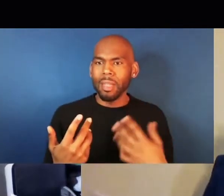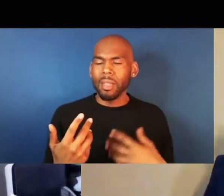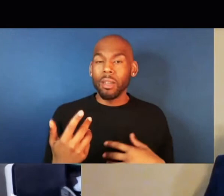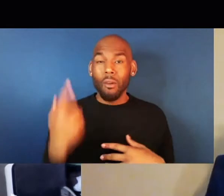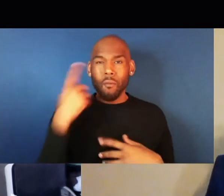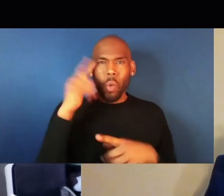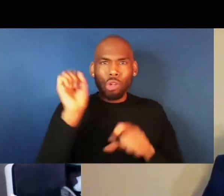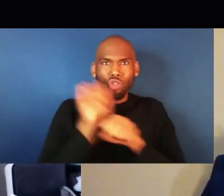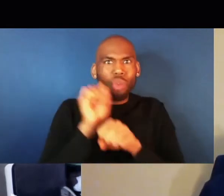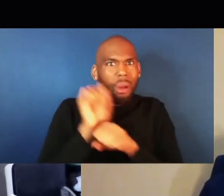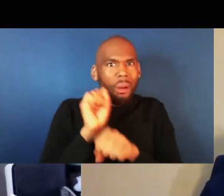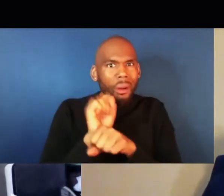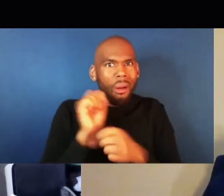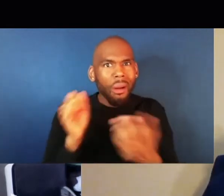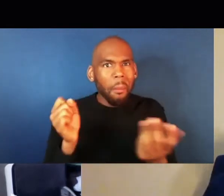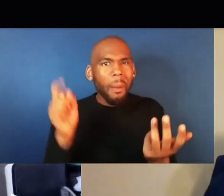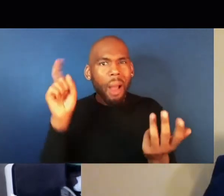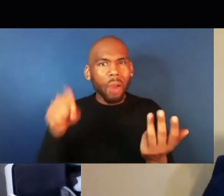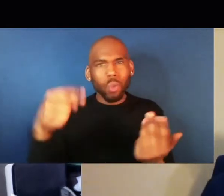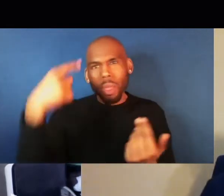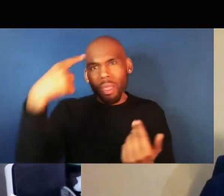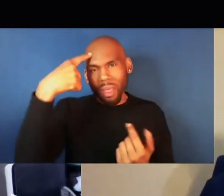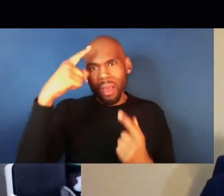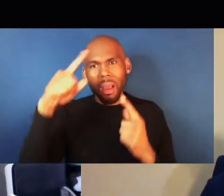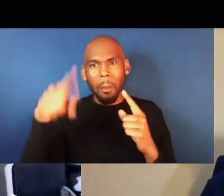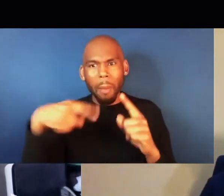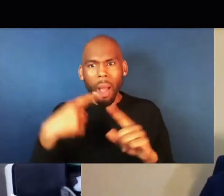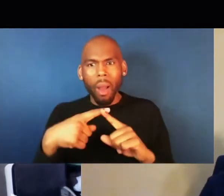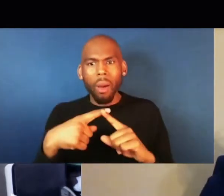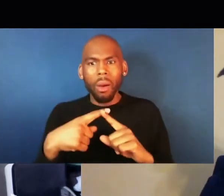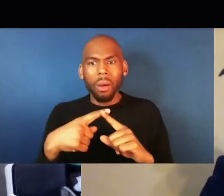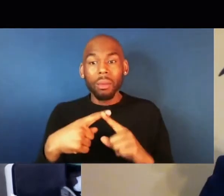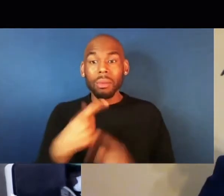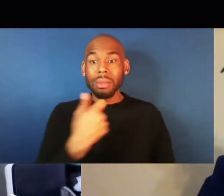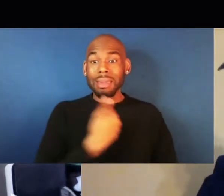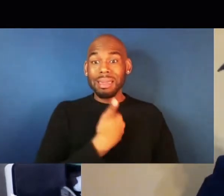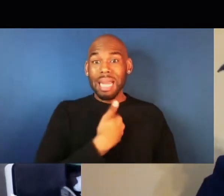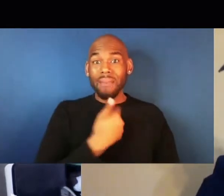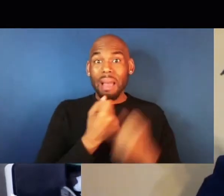end up getting a job. And I had to think about like